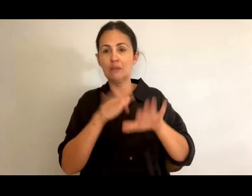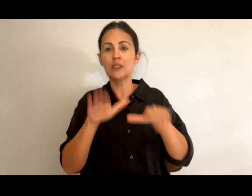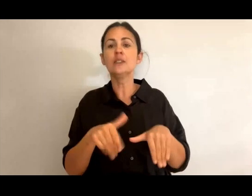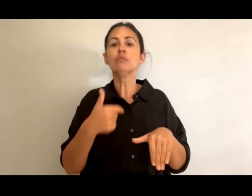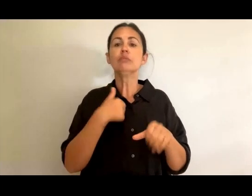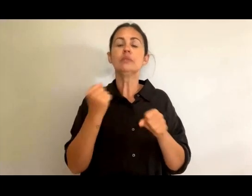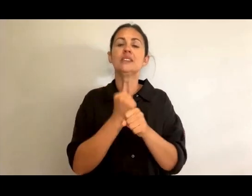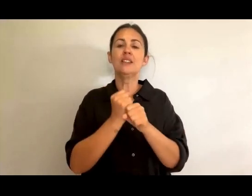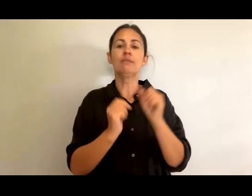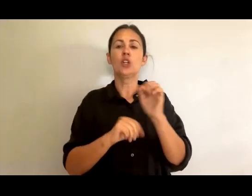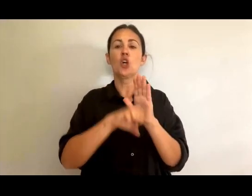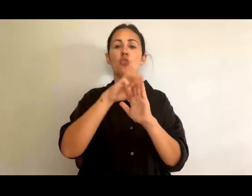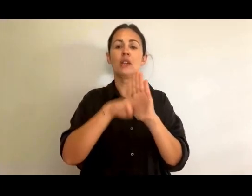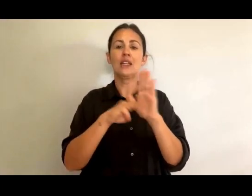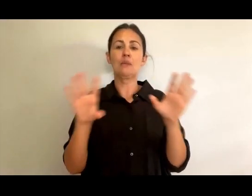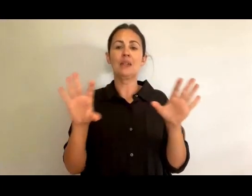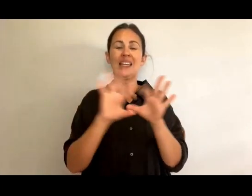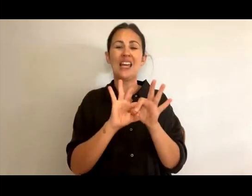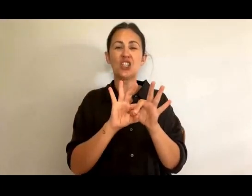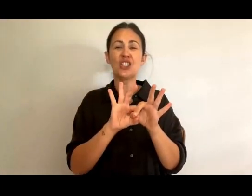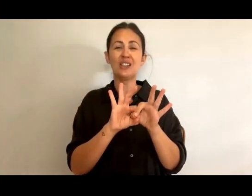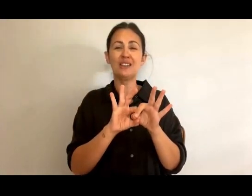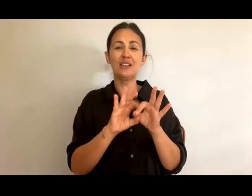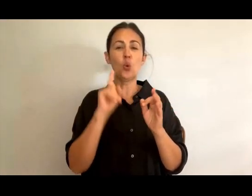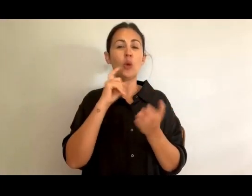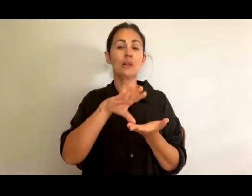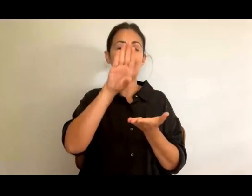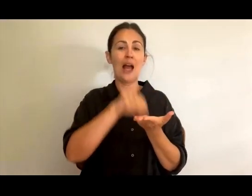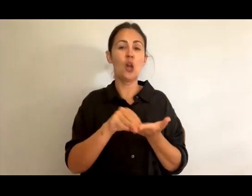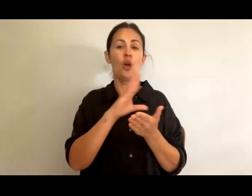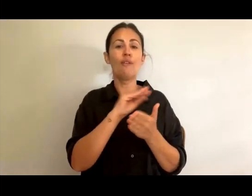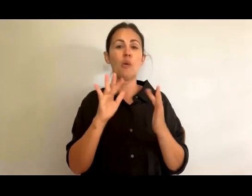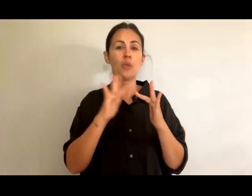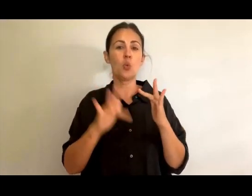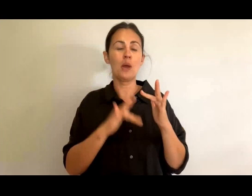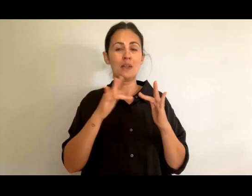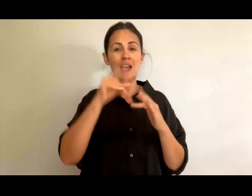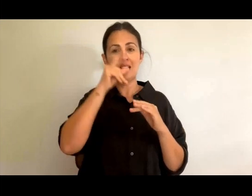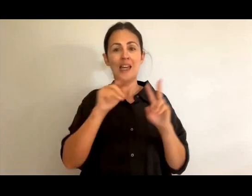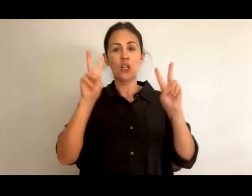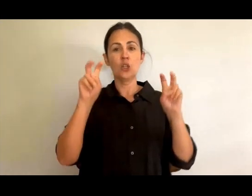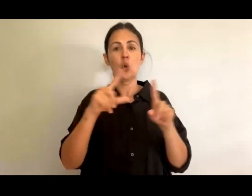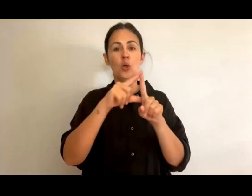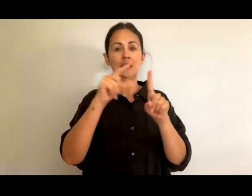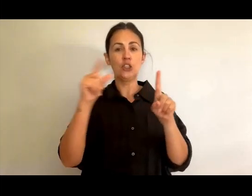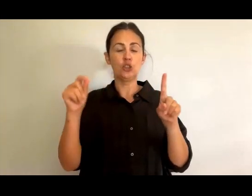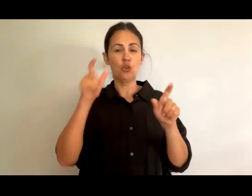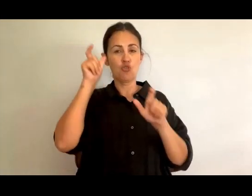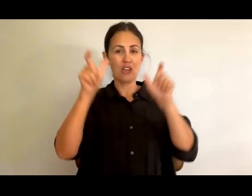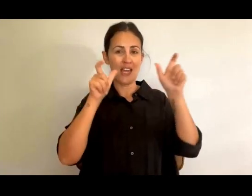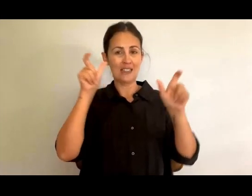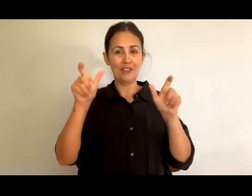It will be downloadable from the website, and it's called Digital Creativity, and it intersects the